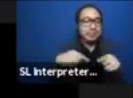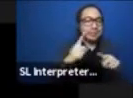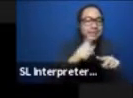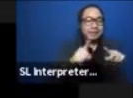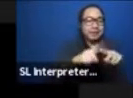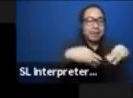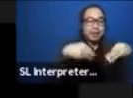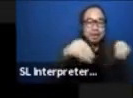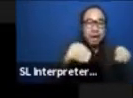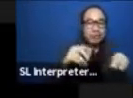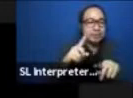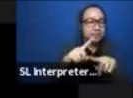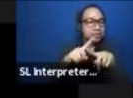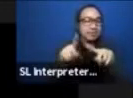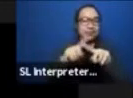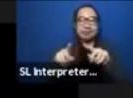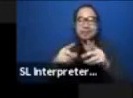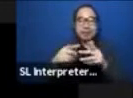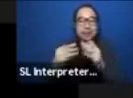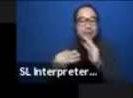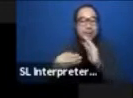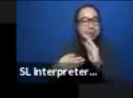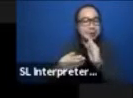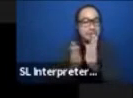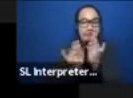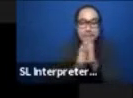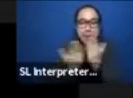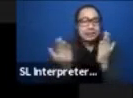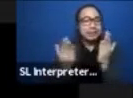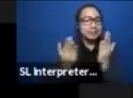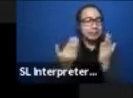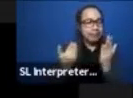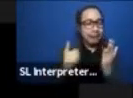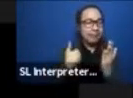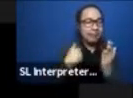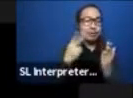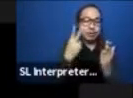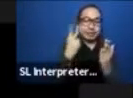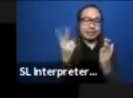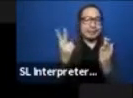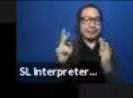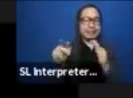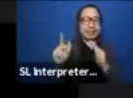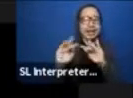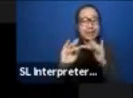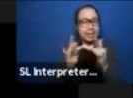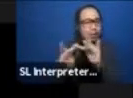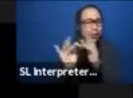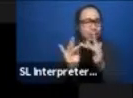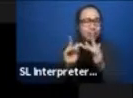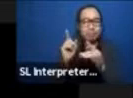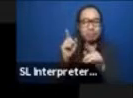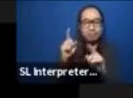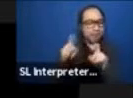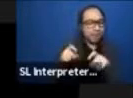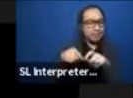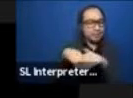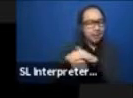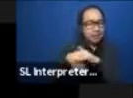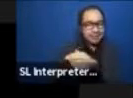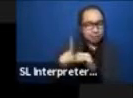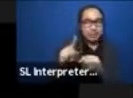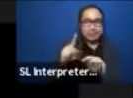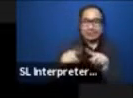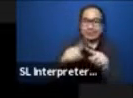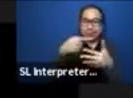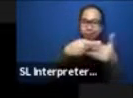provide these things and the magazines that are provided. So there are these networks that men have to access all these things. And